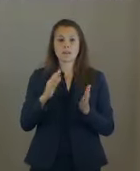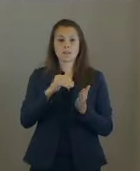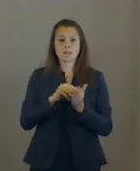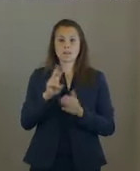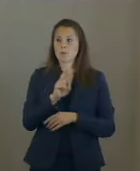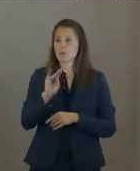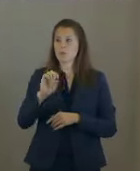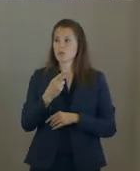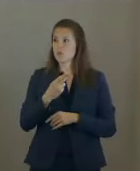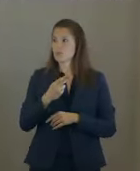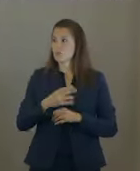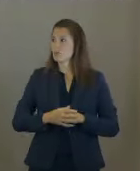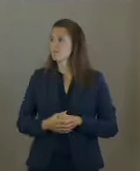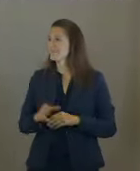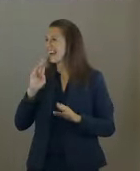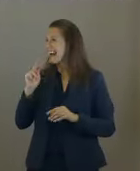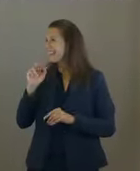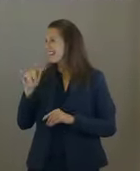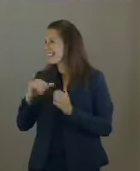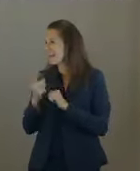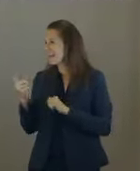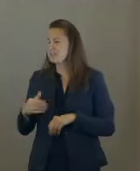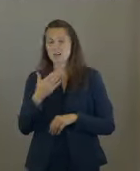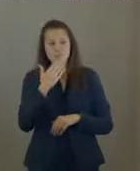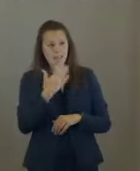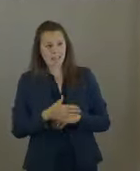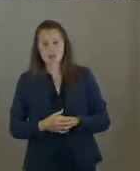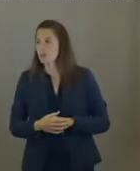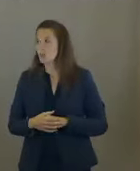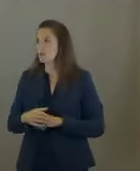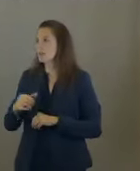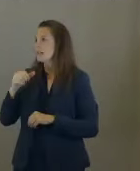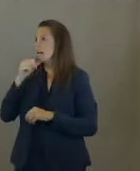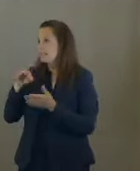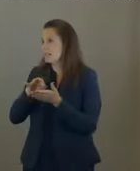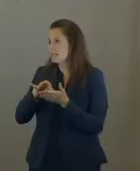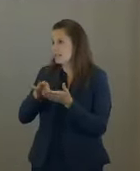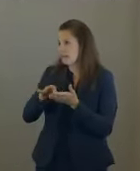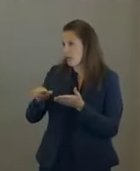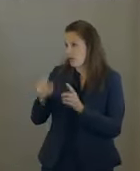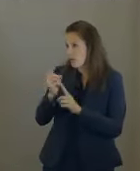Michigan. Hi, Nancy. How are you? Good. Don't worry, that didn't count for your 2 minutes.